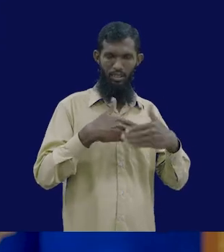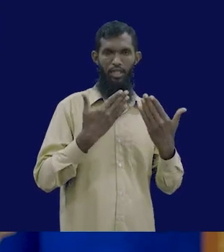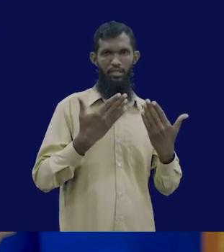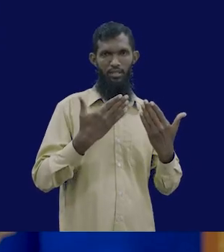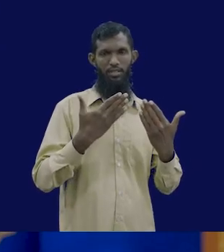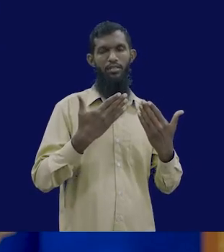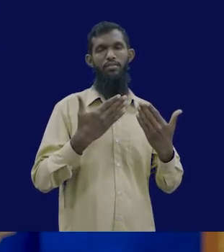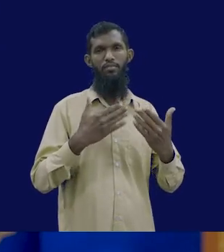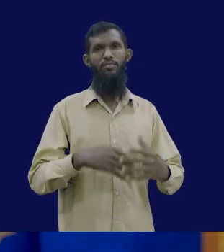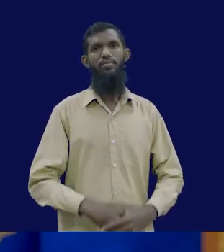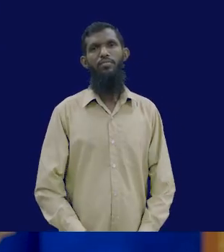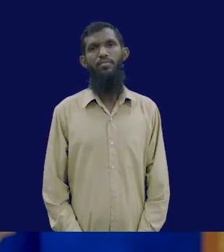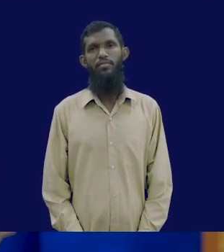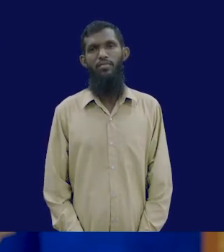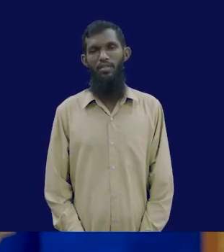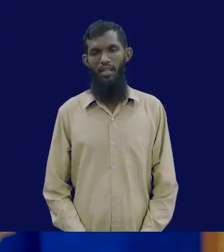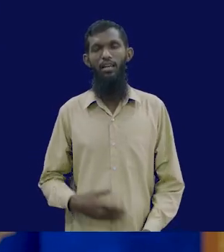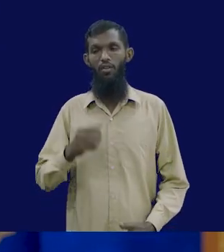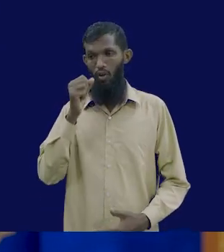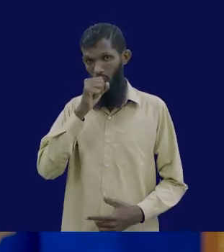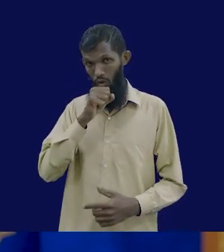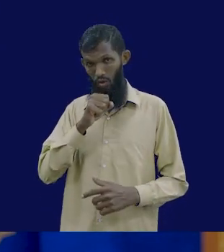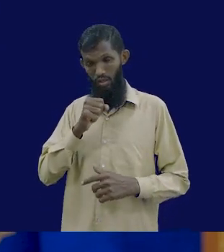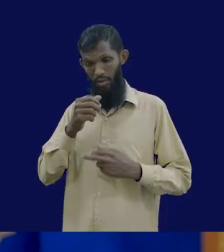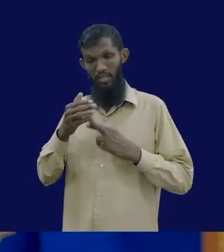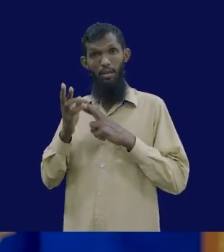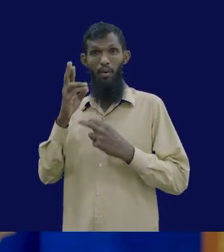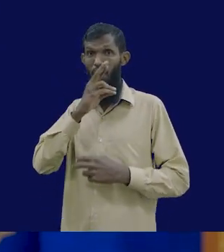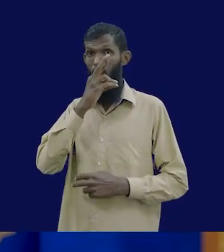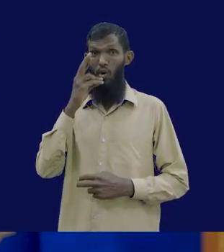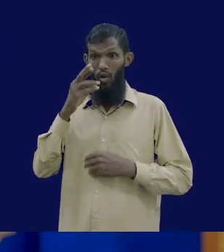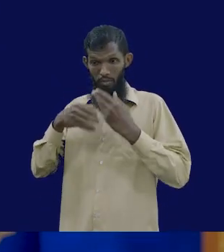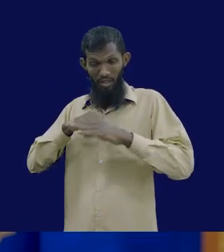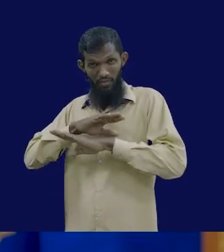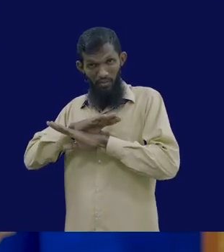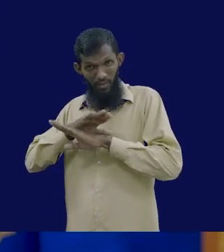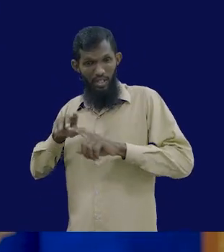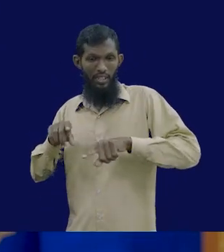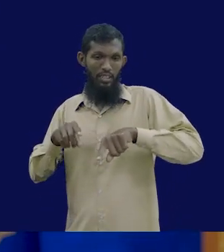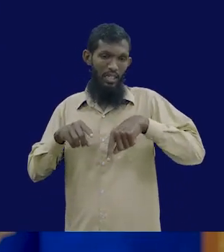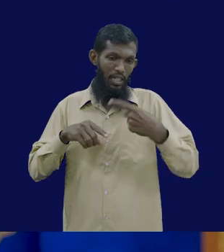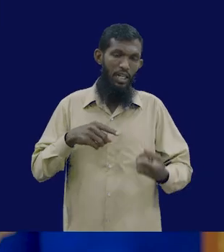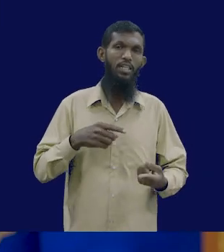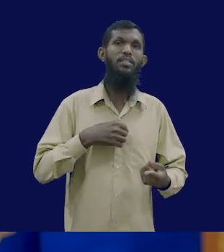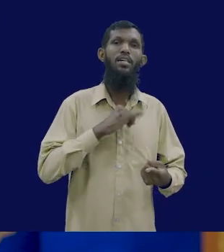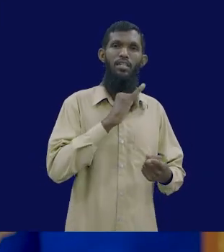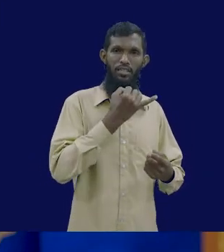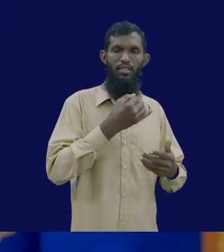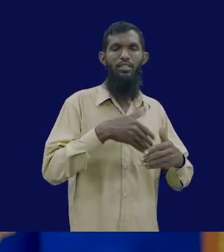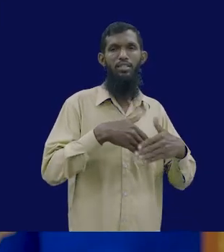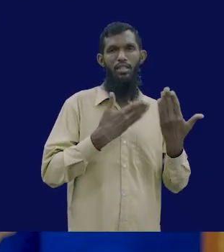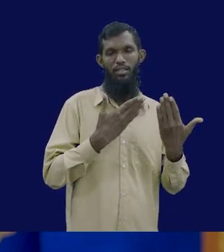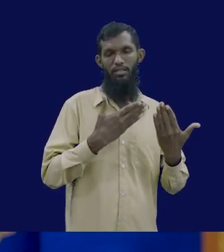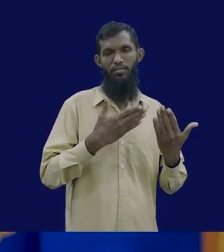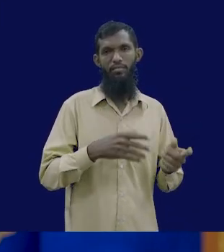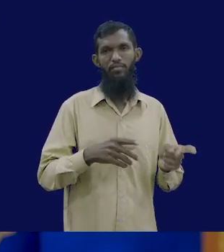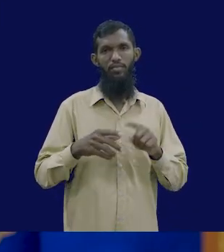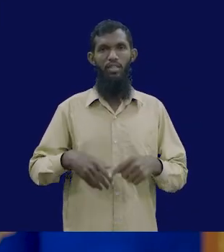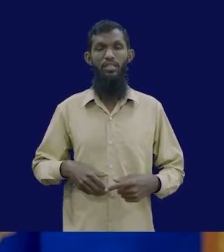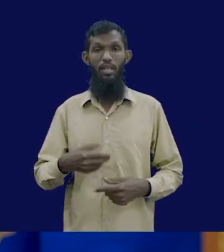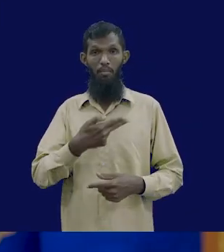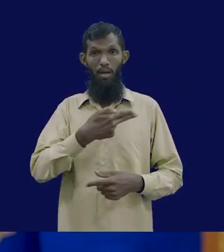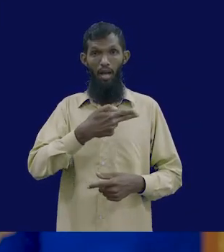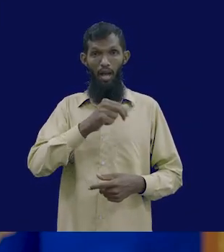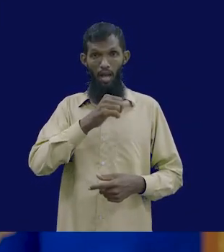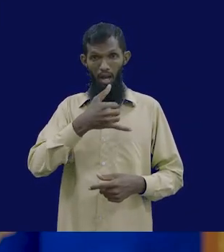to fast the 6 days of Shawwal after fasting the month of Ramadan. And also the first 8 days of Dhul Hijjah,